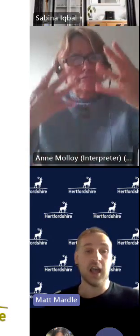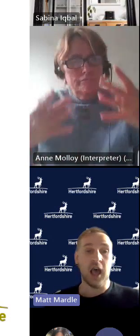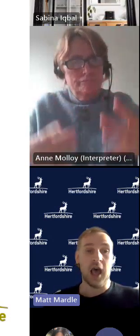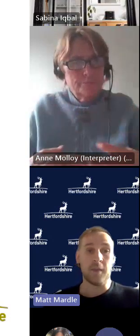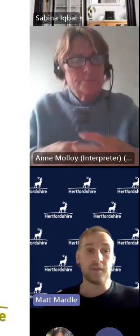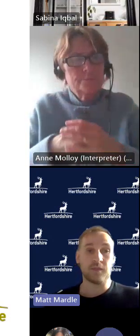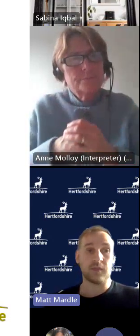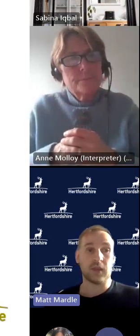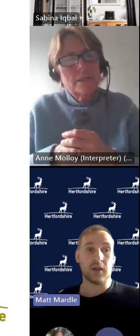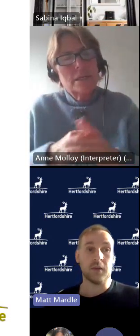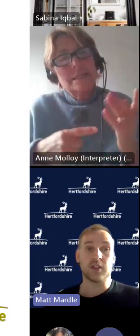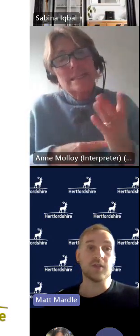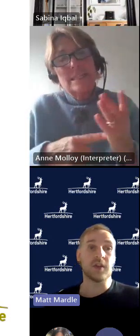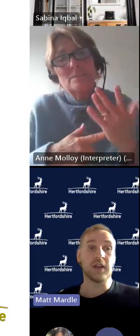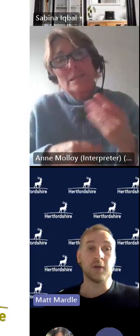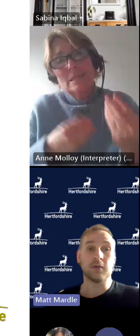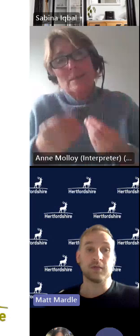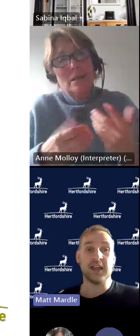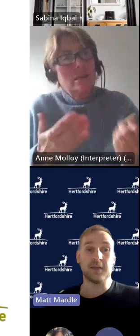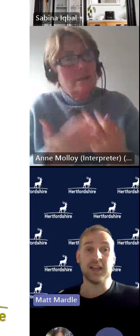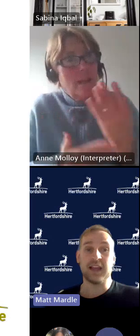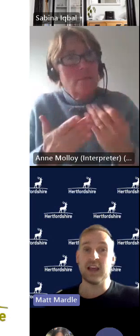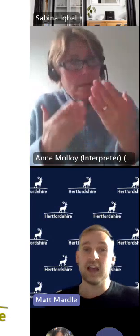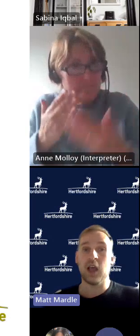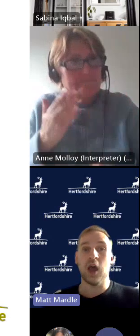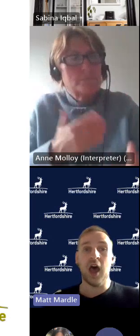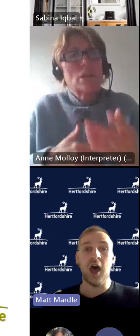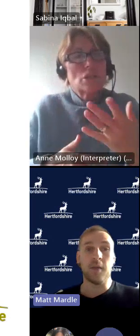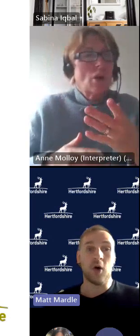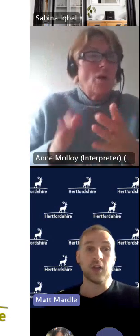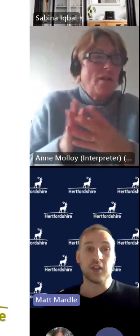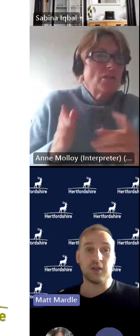said. But just a few little tips here.